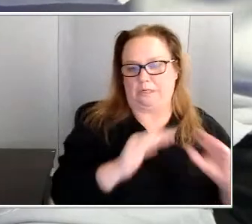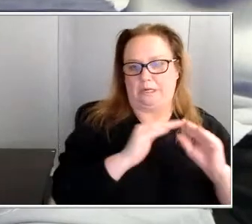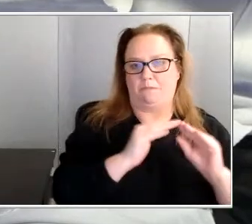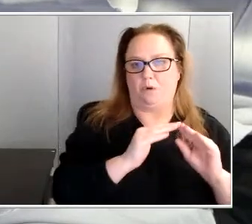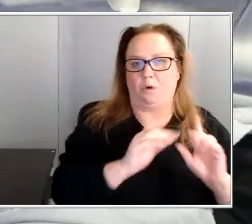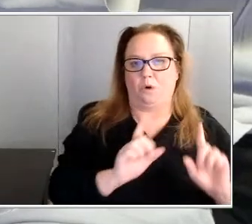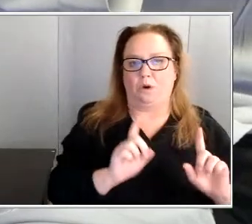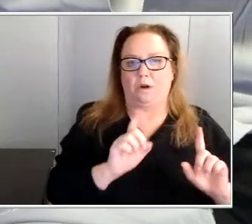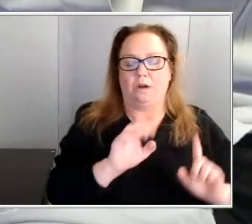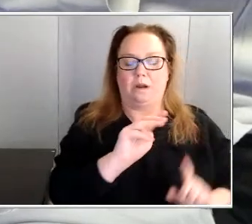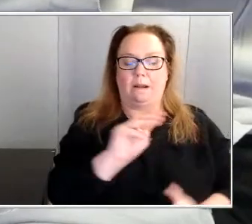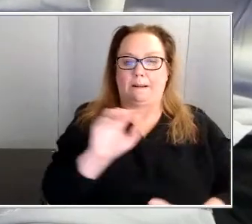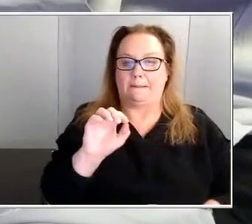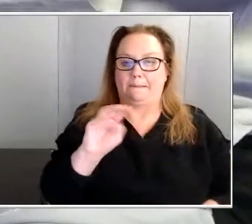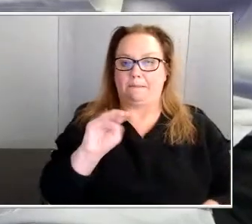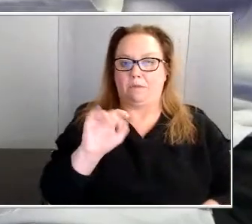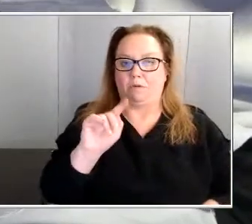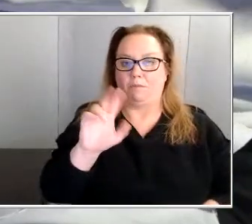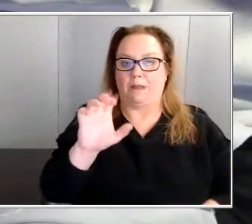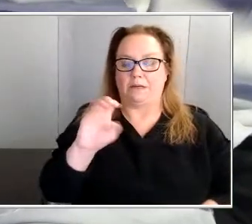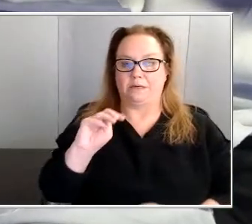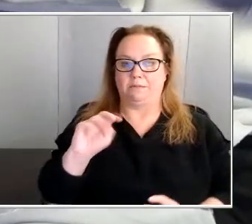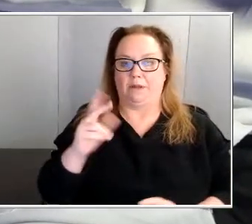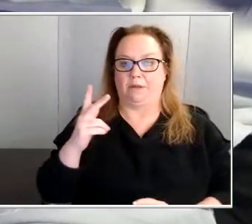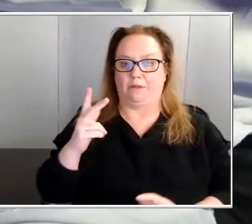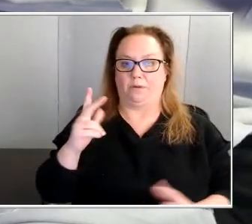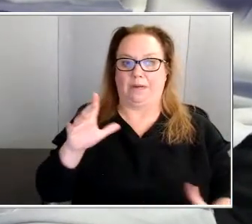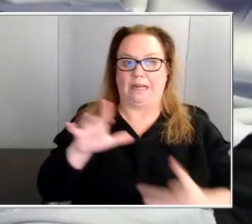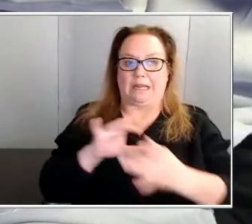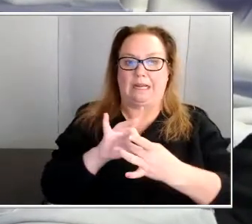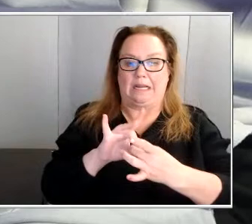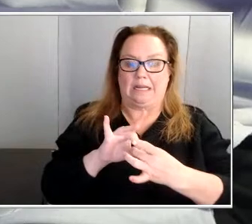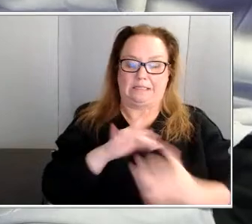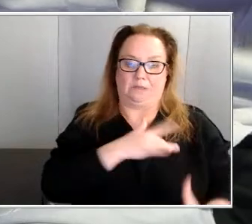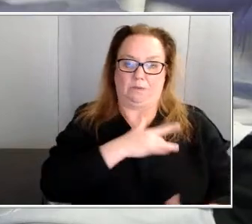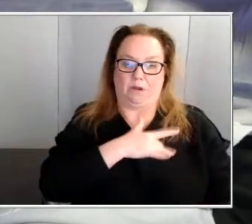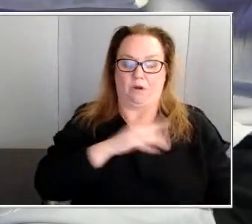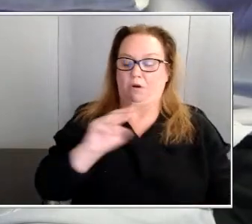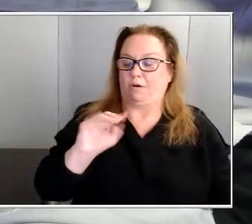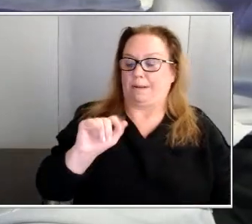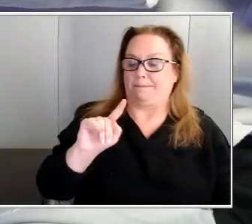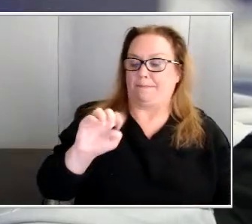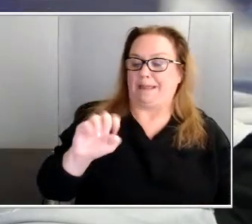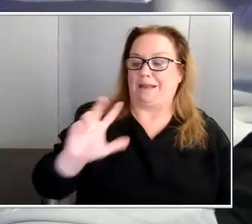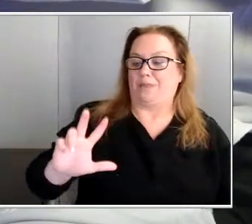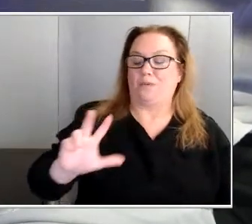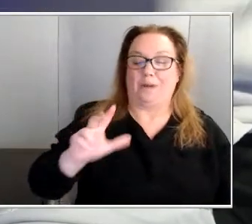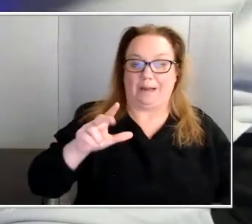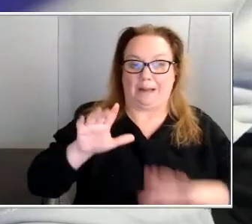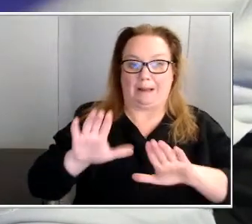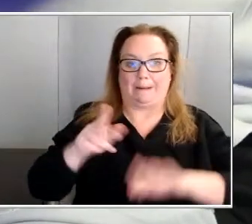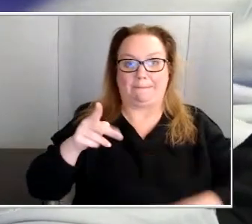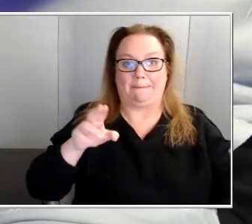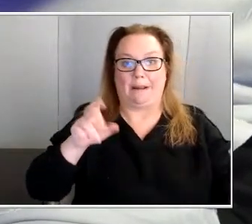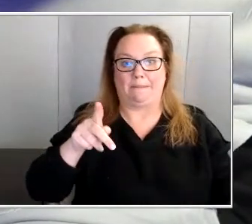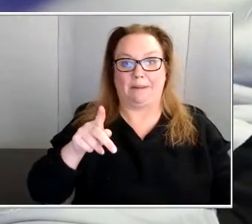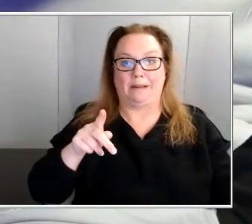Momentum 3 trial compared this pump with the HeartMate 3 pump. Eggshell pump,